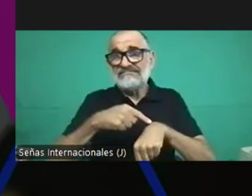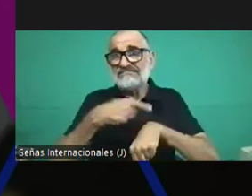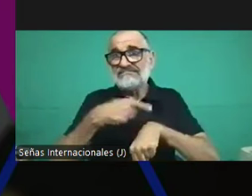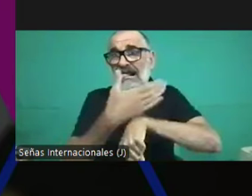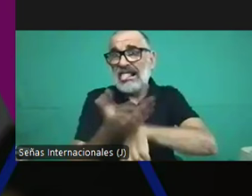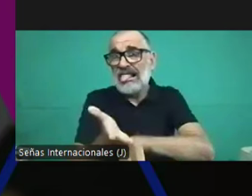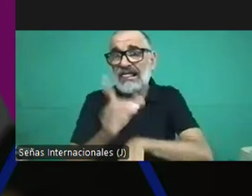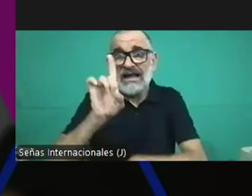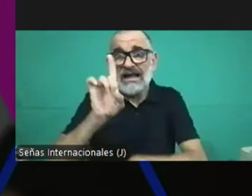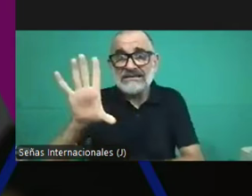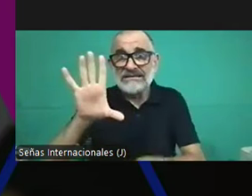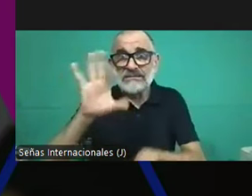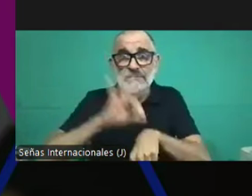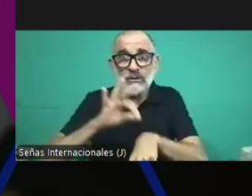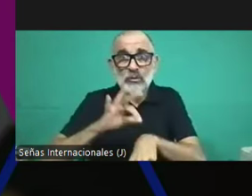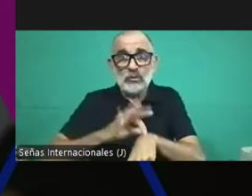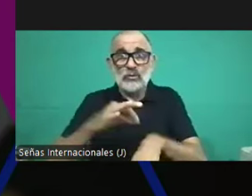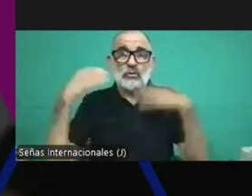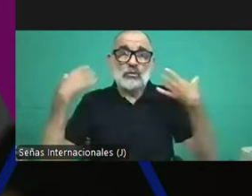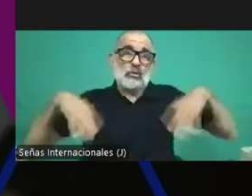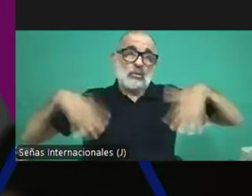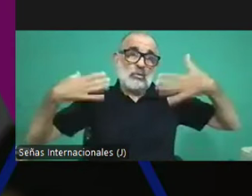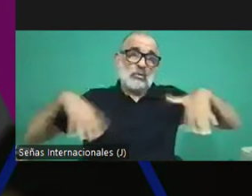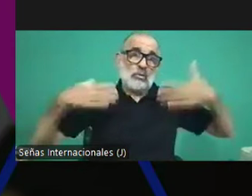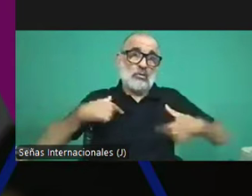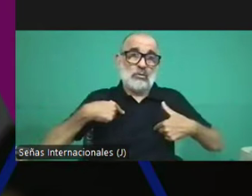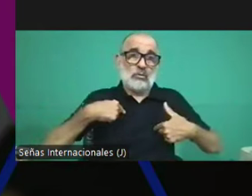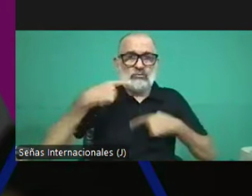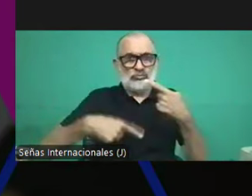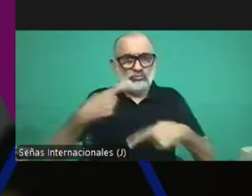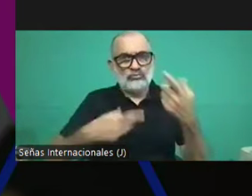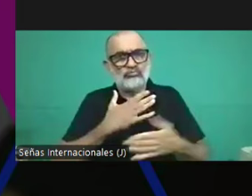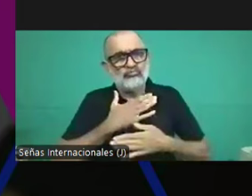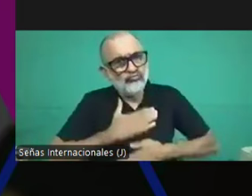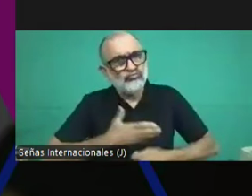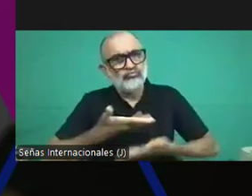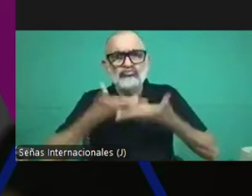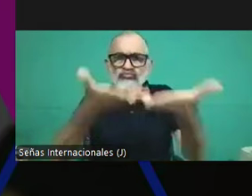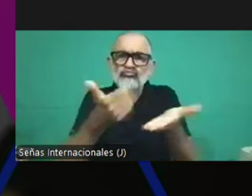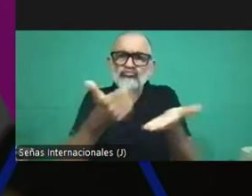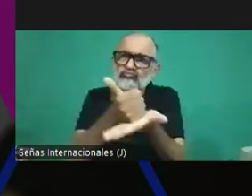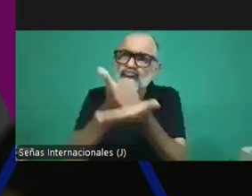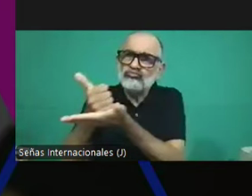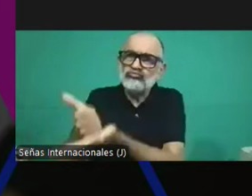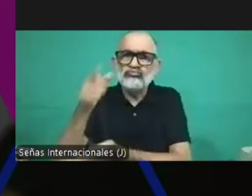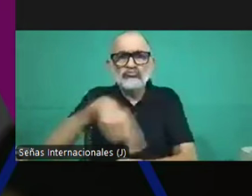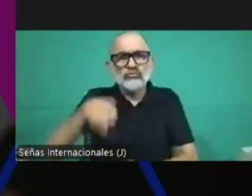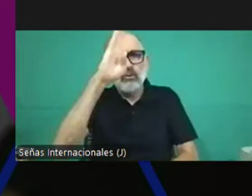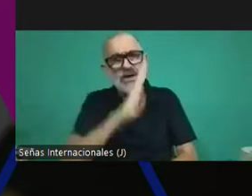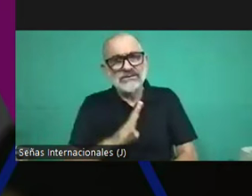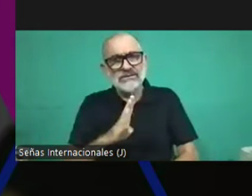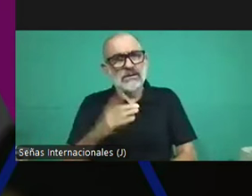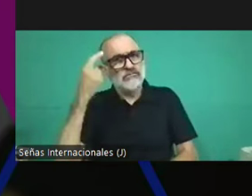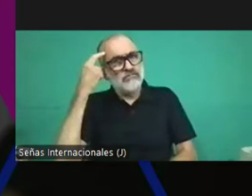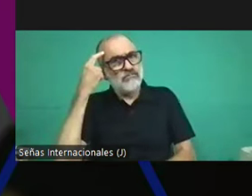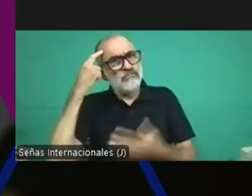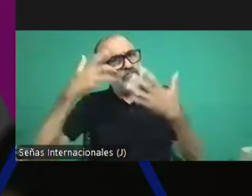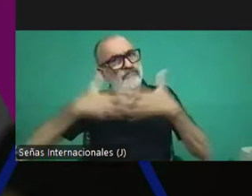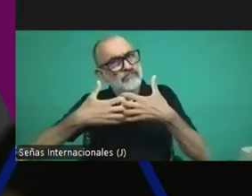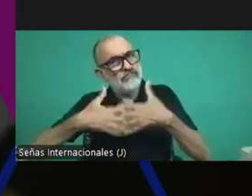to essa cover foi a nossa more than 15 contribuição, minutes. né, do Brasil, And nisso que a that gente was está pensando, that's my essa é a nossa contribution, contribuição para a saúde